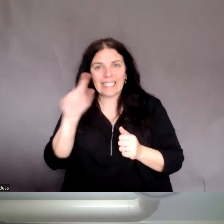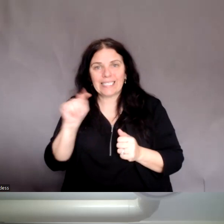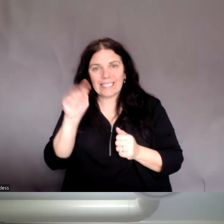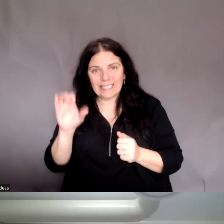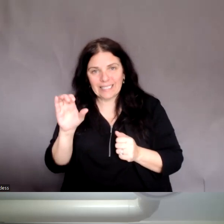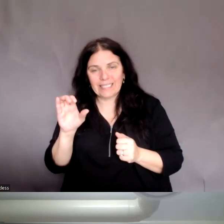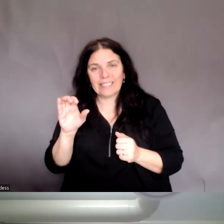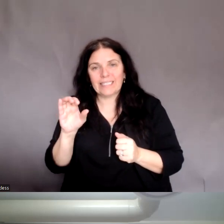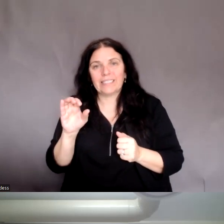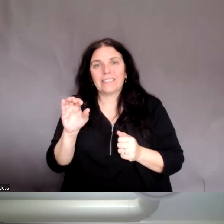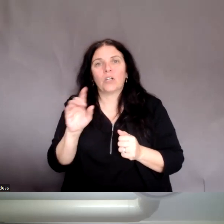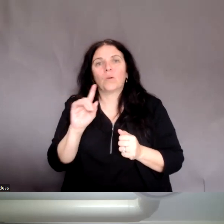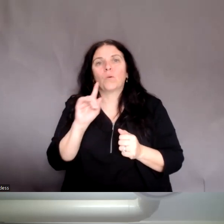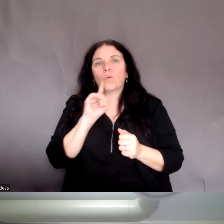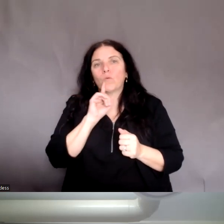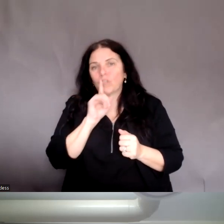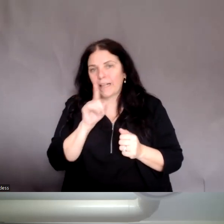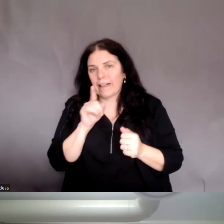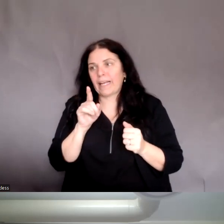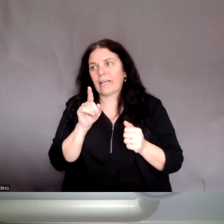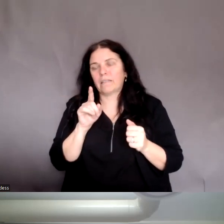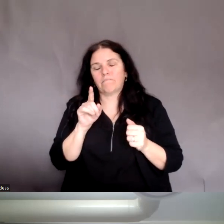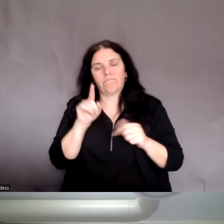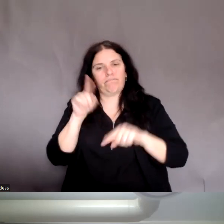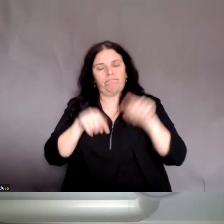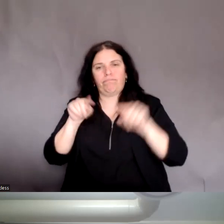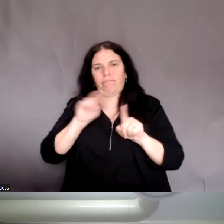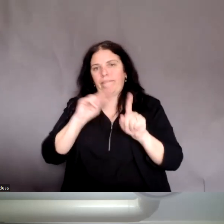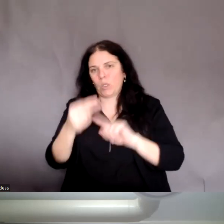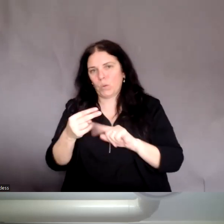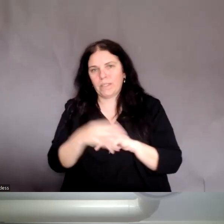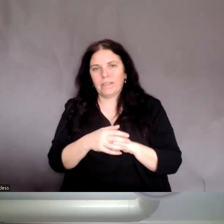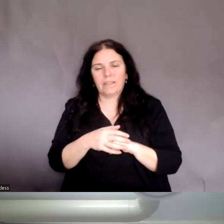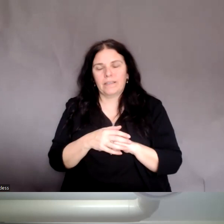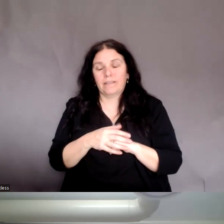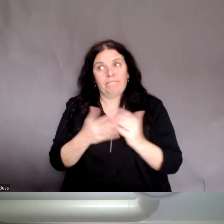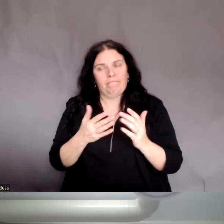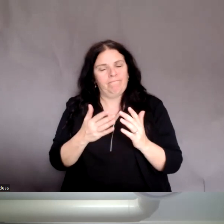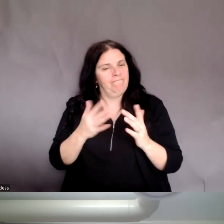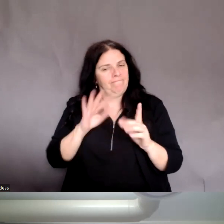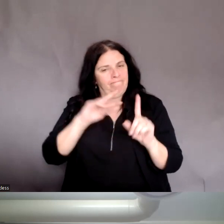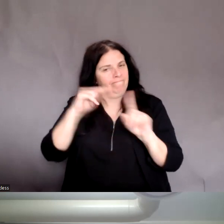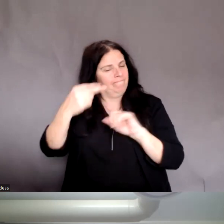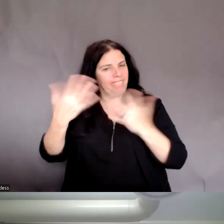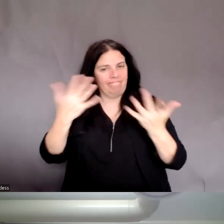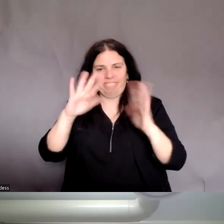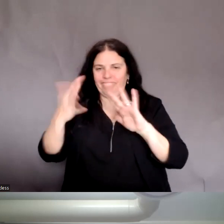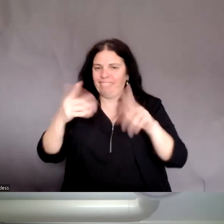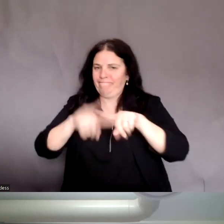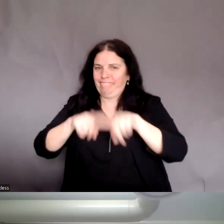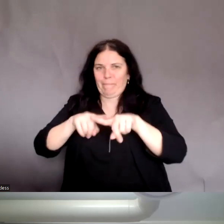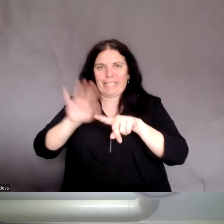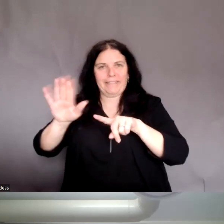vary vastly in the way they interpret things, very subjective. So it's just, being able